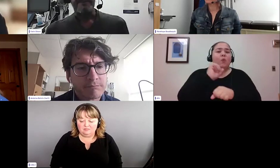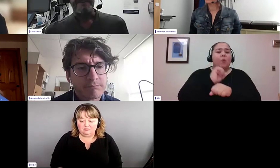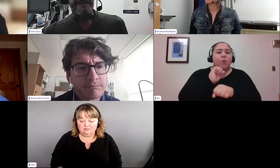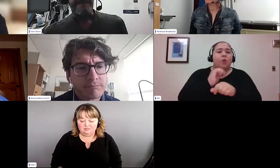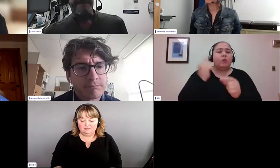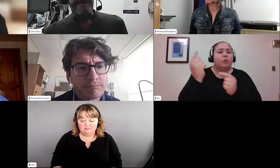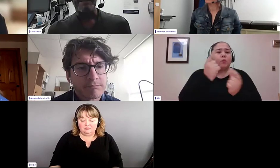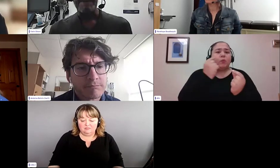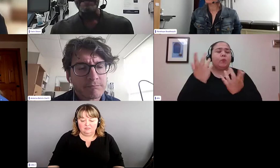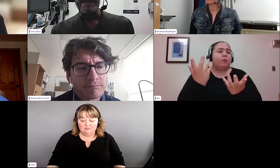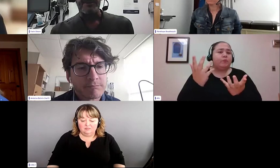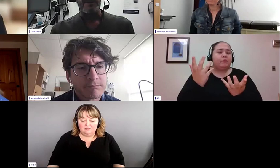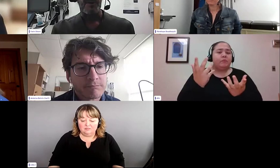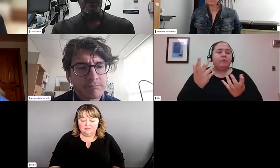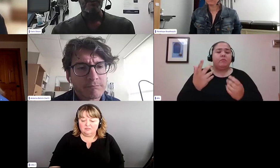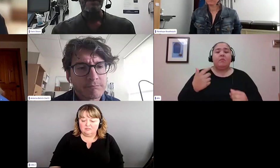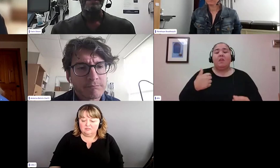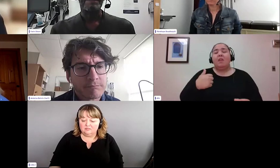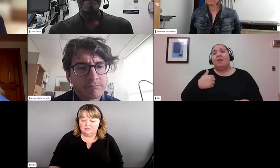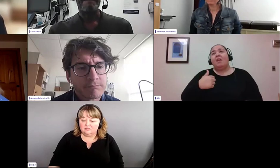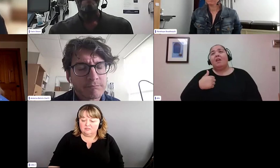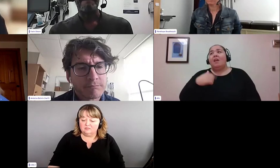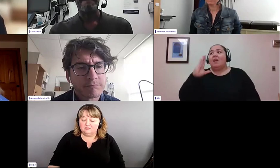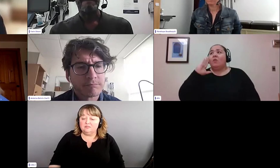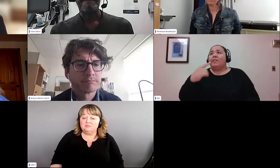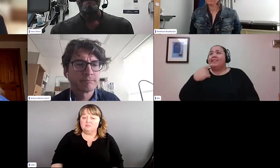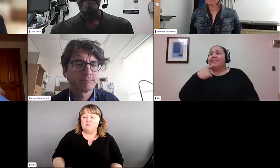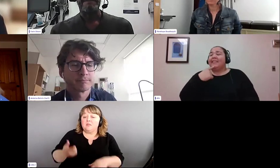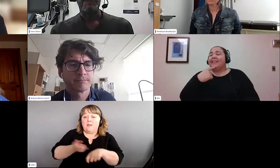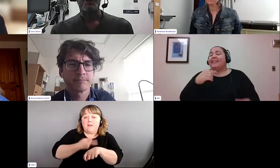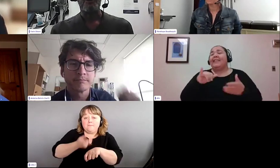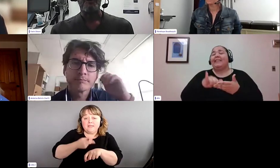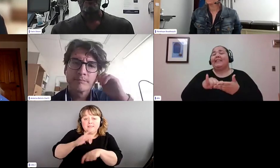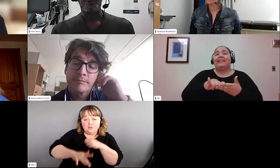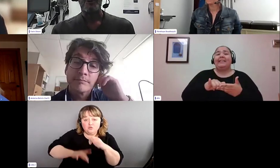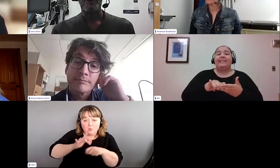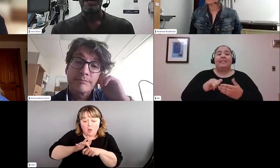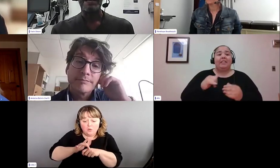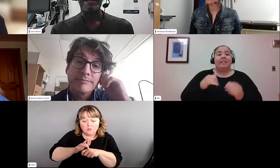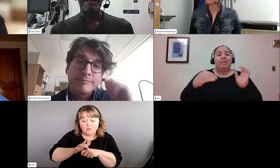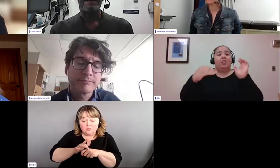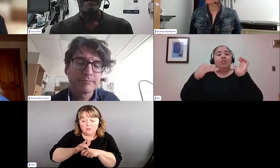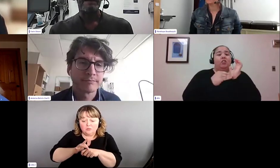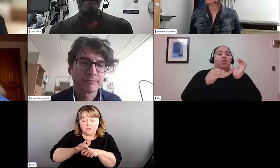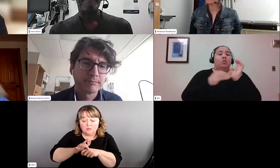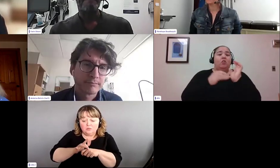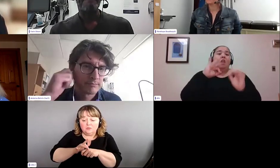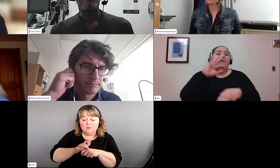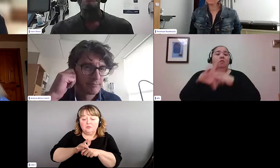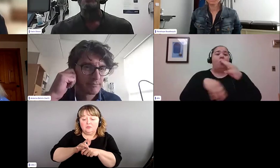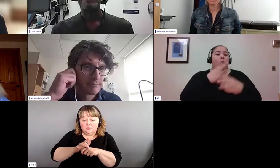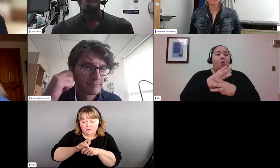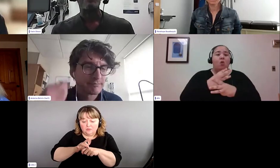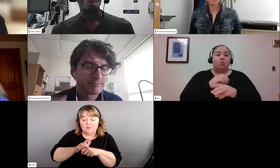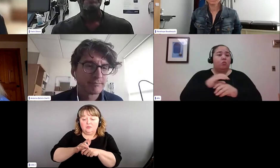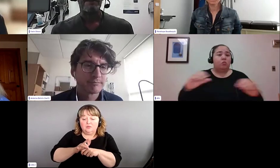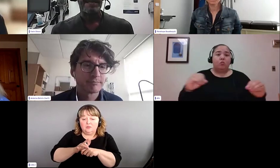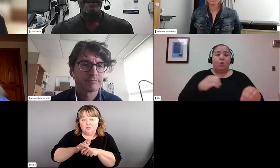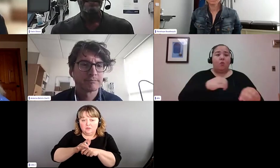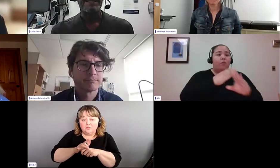terrain? I would say that at Doctors of the World, I find